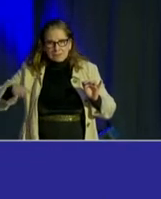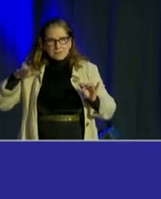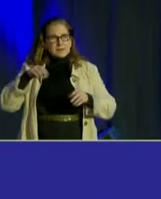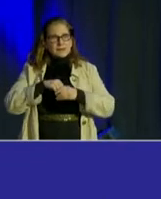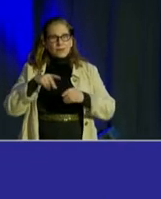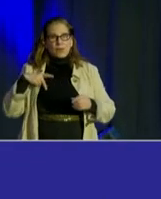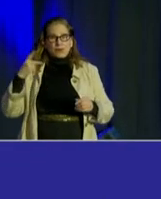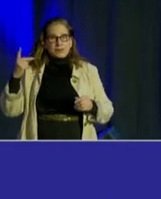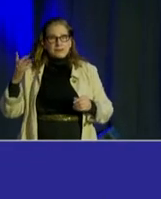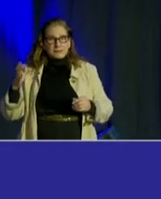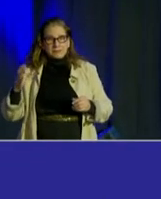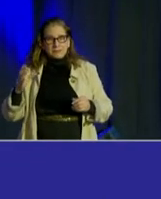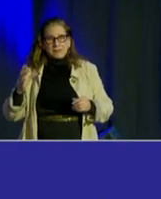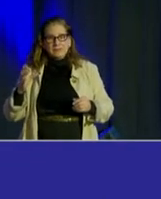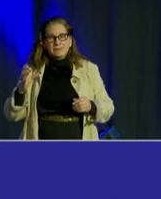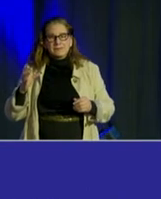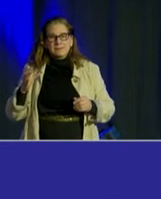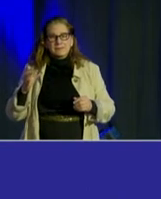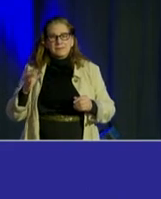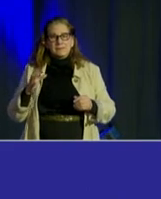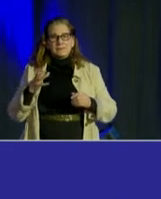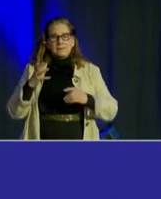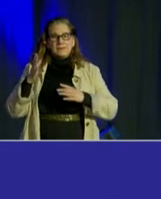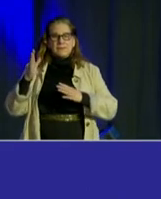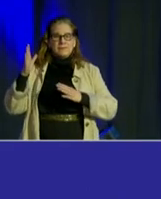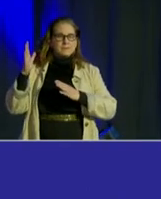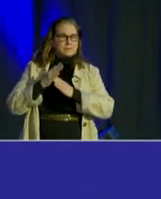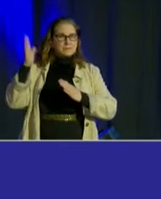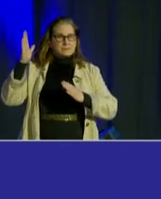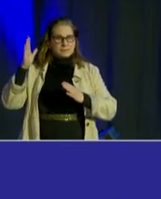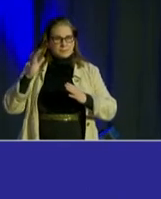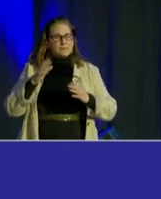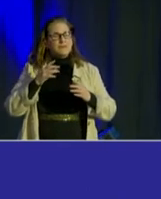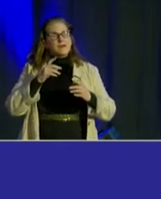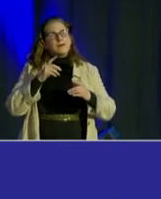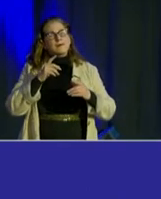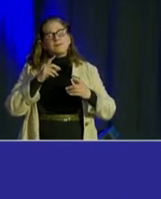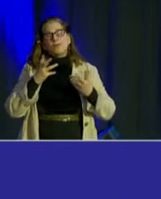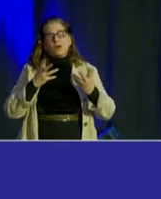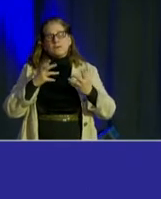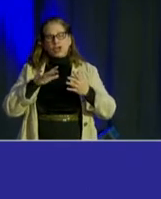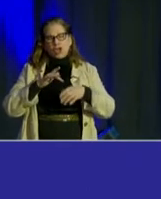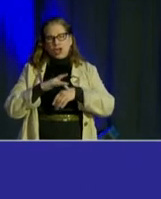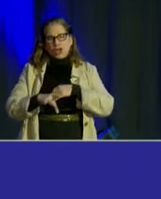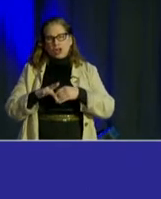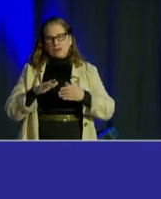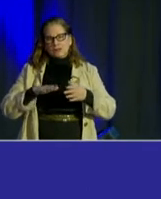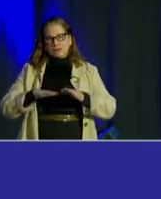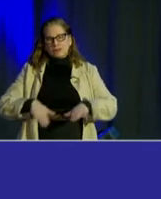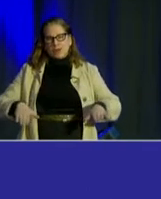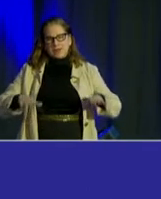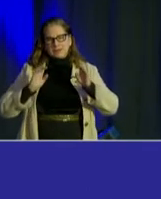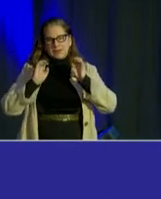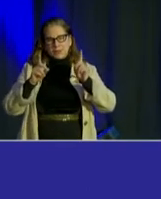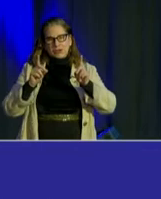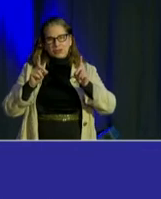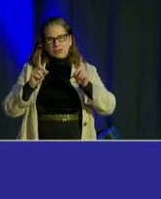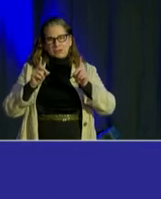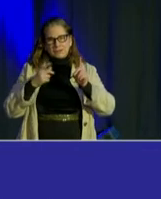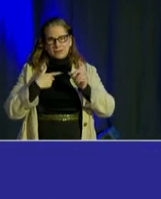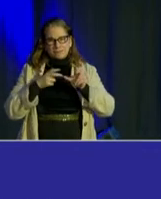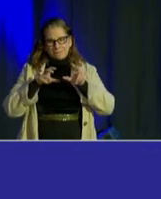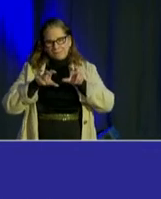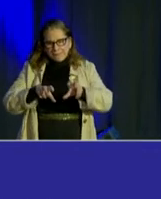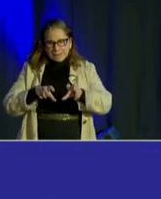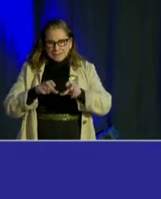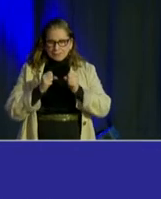early childhood education for all young people. So we've got to continue to invest in strengthening and sustaining our early childhood